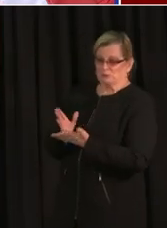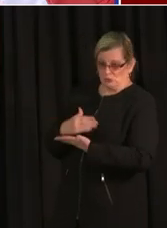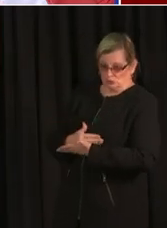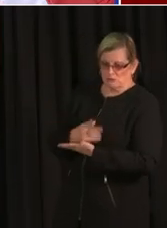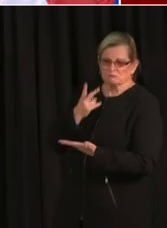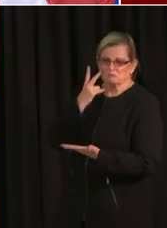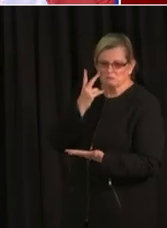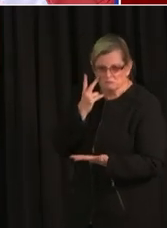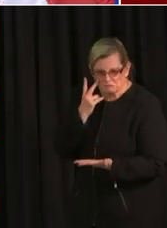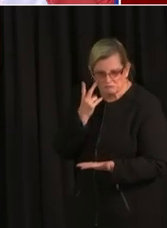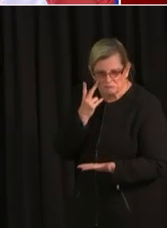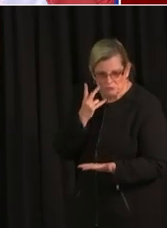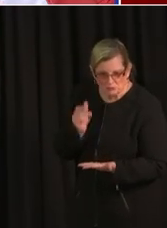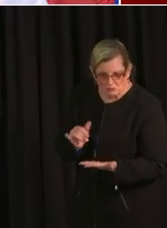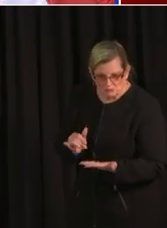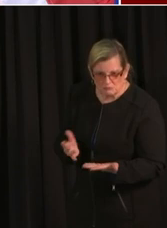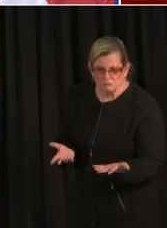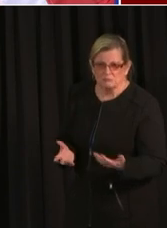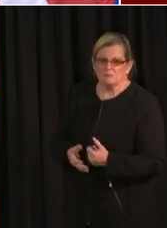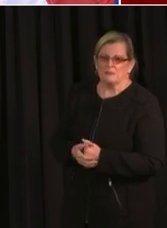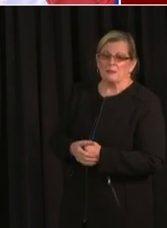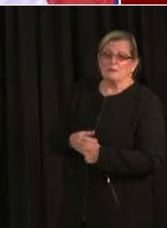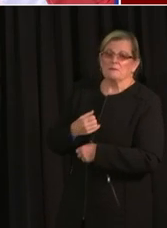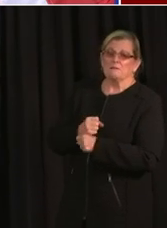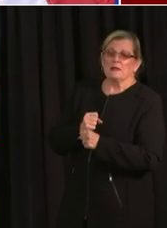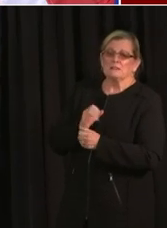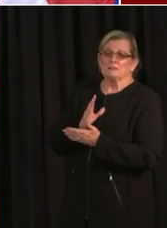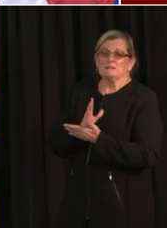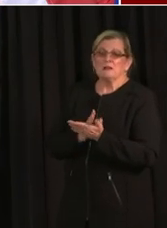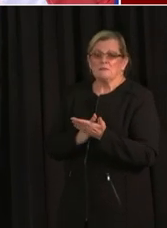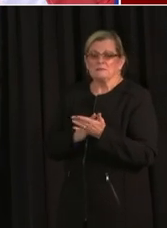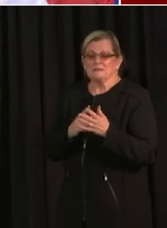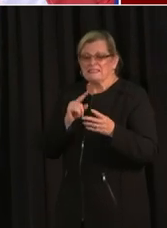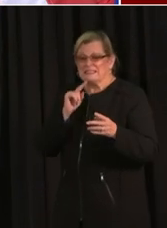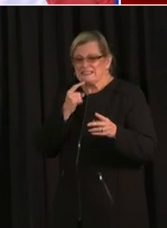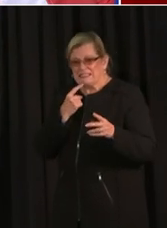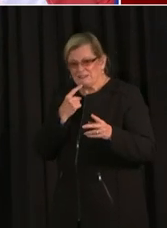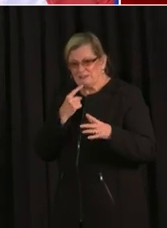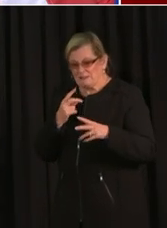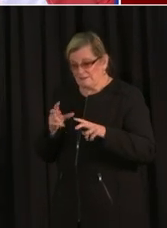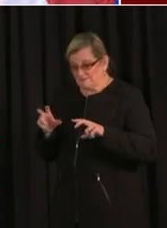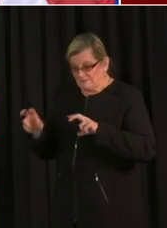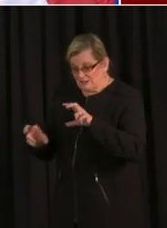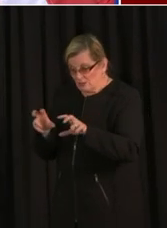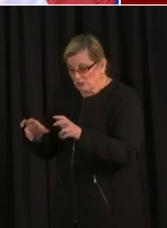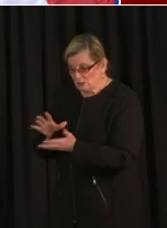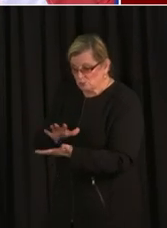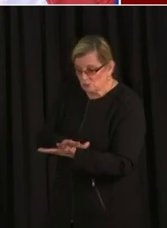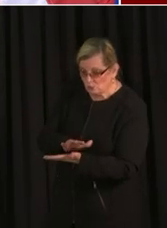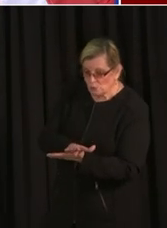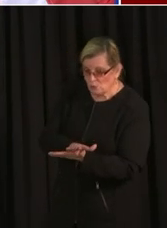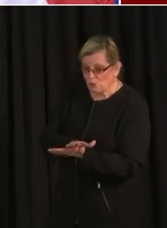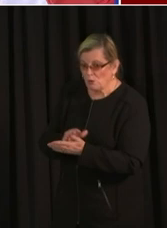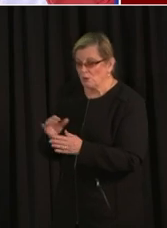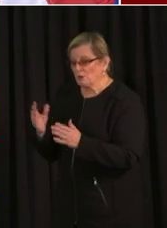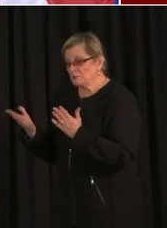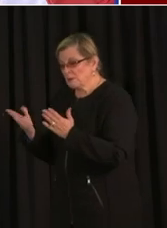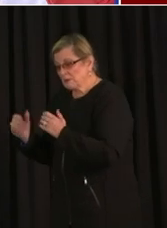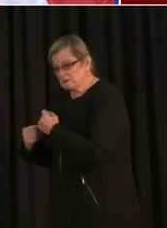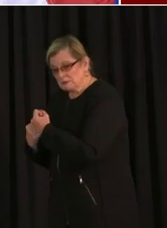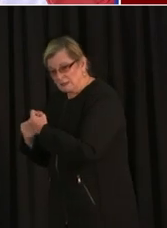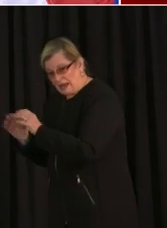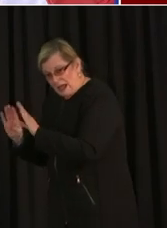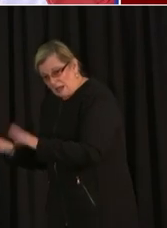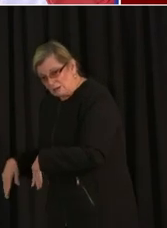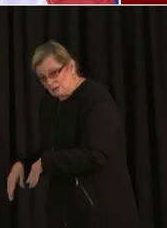that it made some really significant investments in schools and affordable housing and